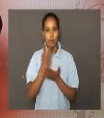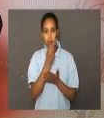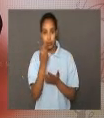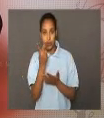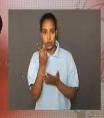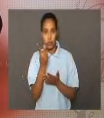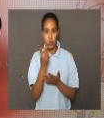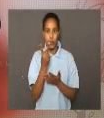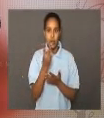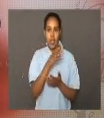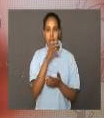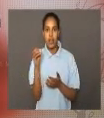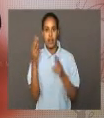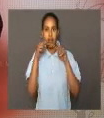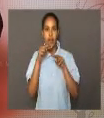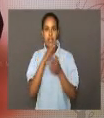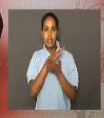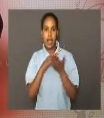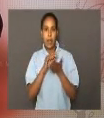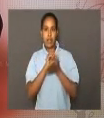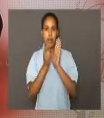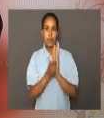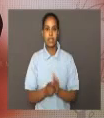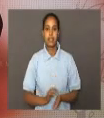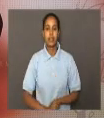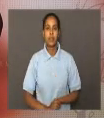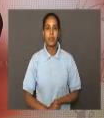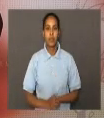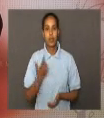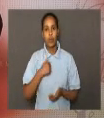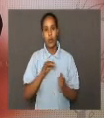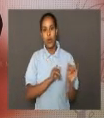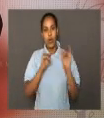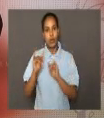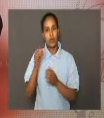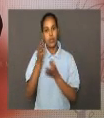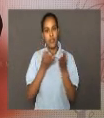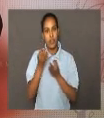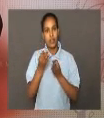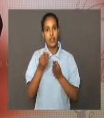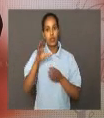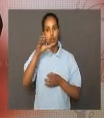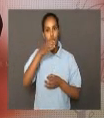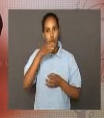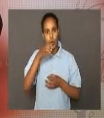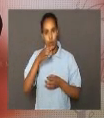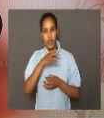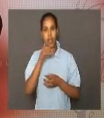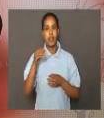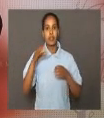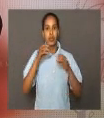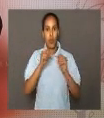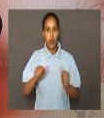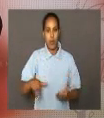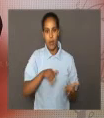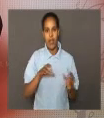two and look at some examples. We will also define solute, solvent,